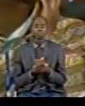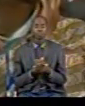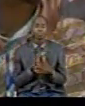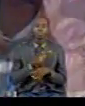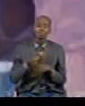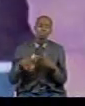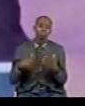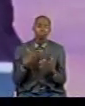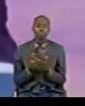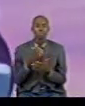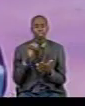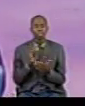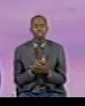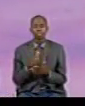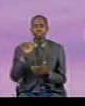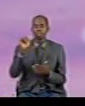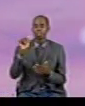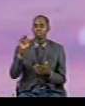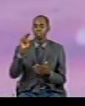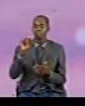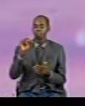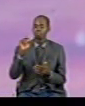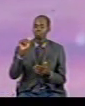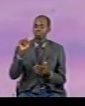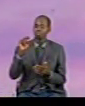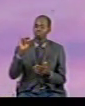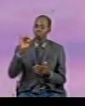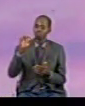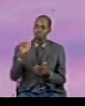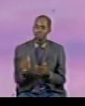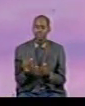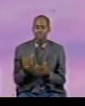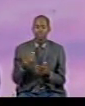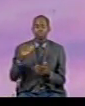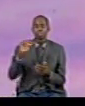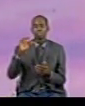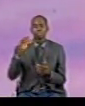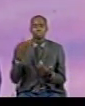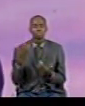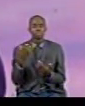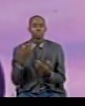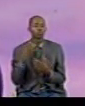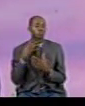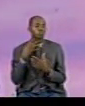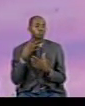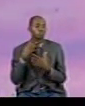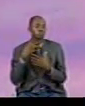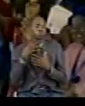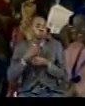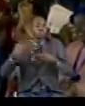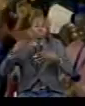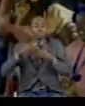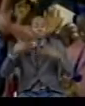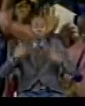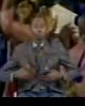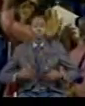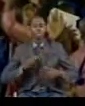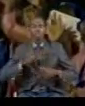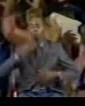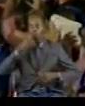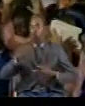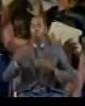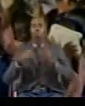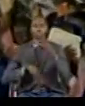anemia, goiter, anything swollen in the body, I command, come out in Jesus' name. Amen.